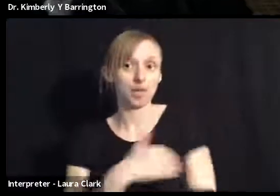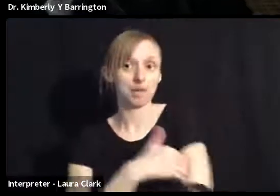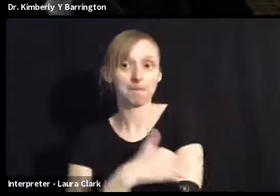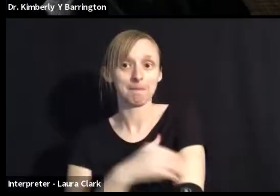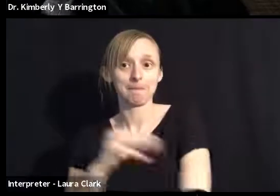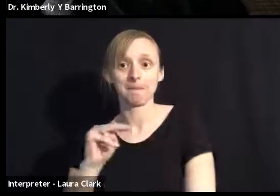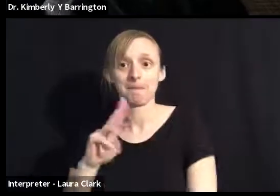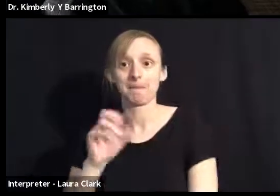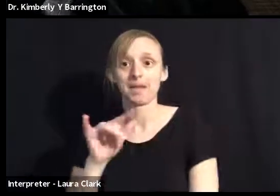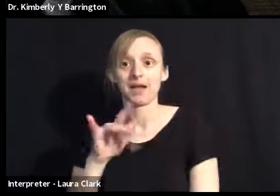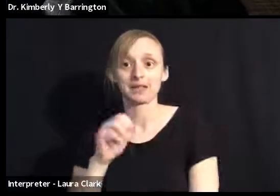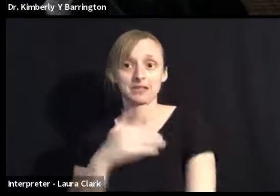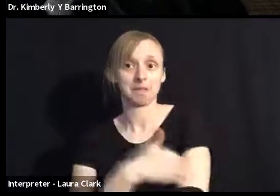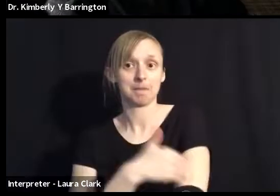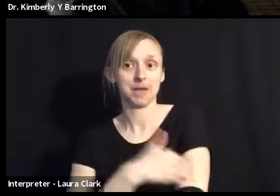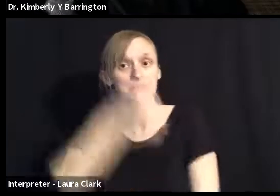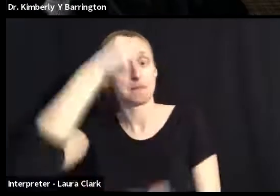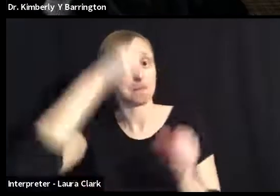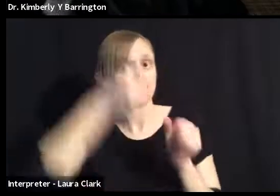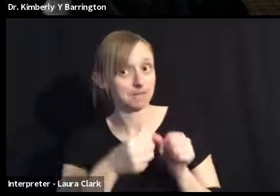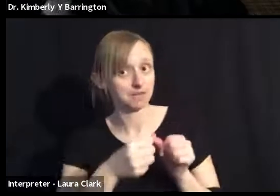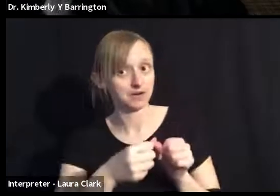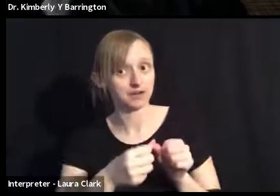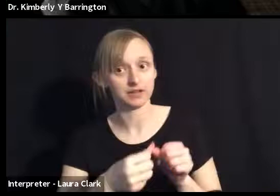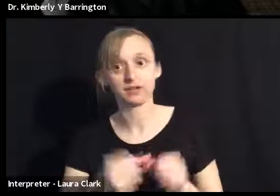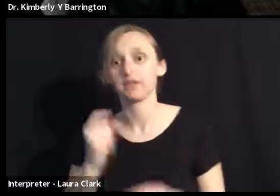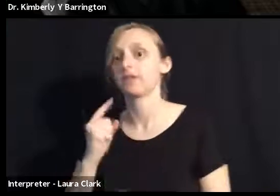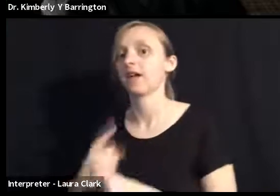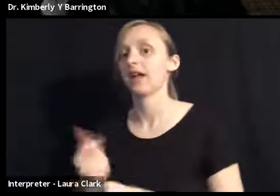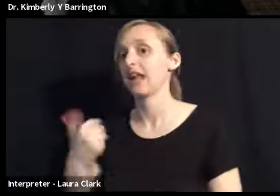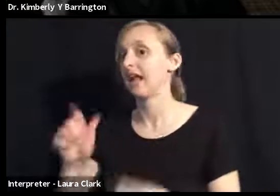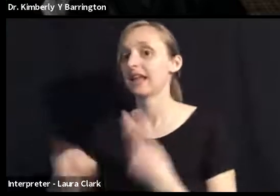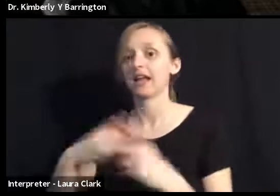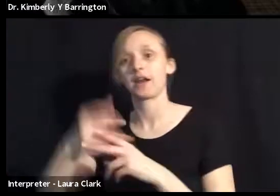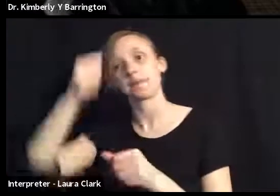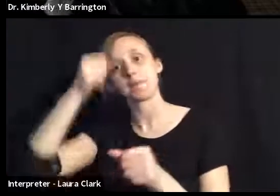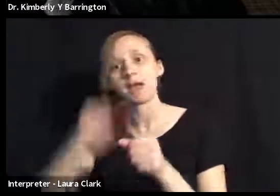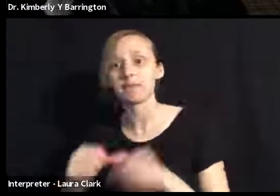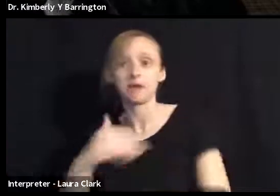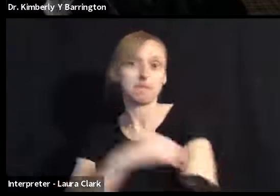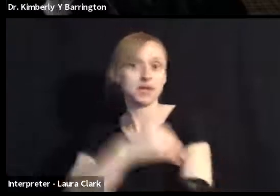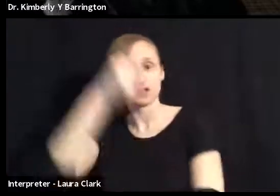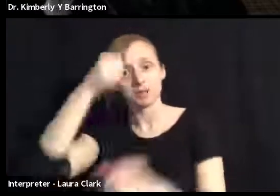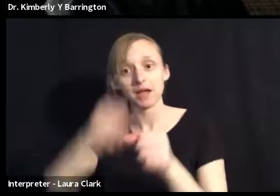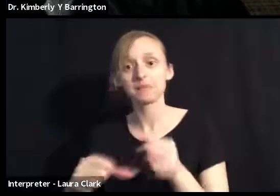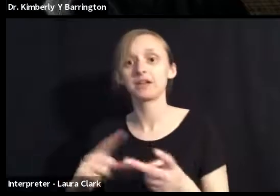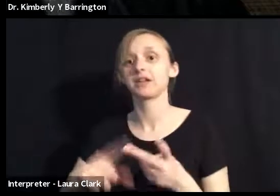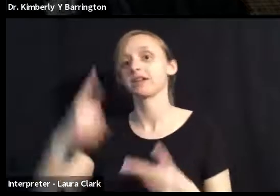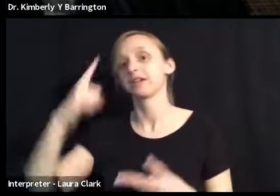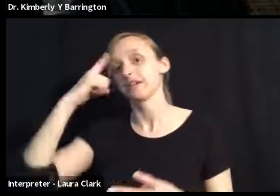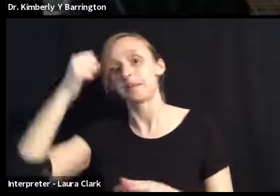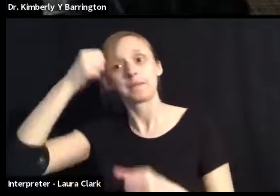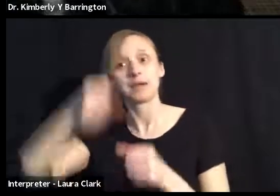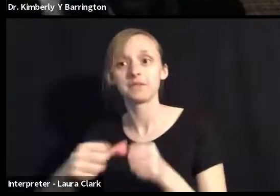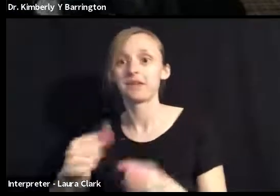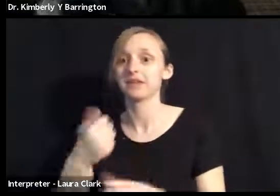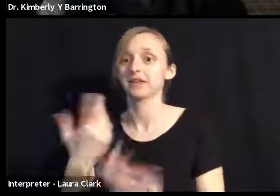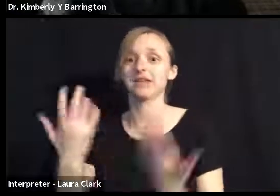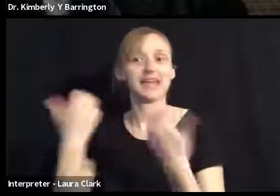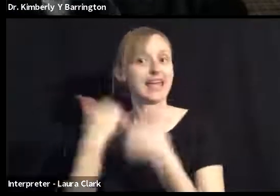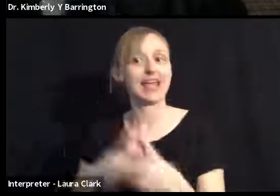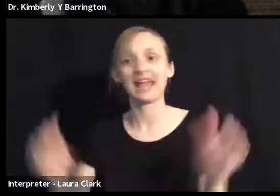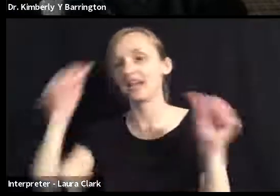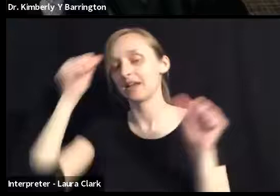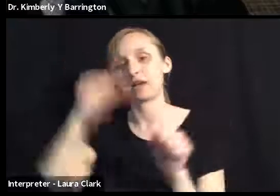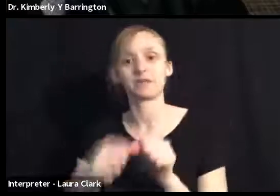Listen, absolutely. And I'm just glad to have any kind of memory, whether it's muscle memory, regular memory, left memory, flight memory. I'm grateful for